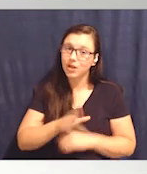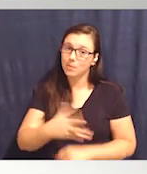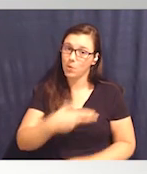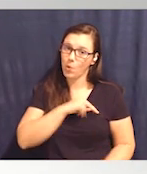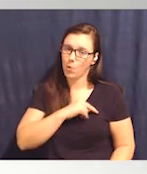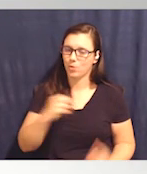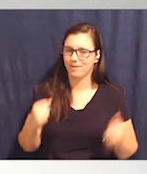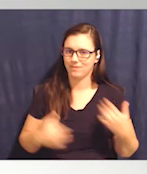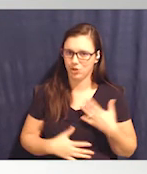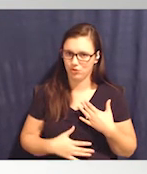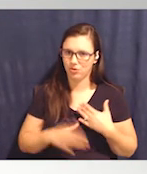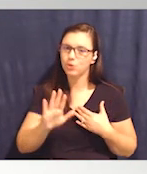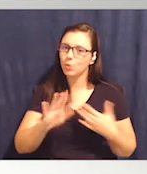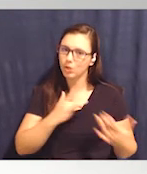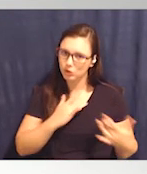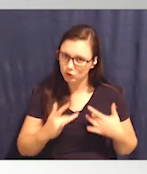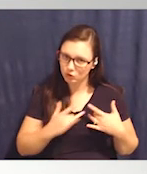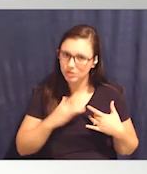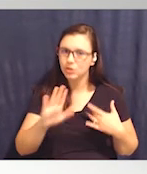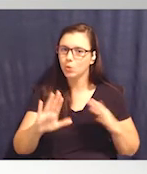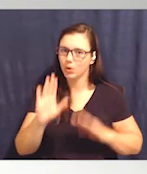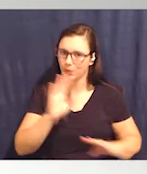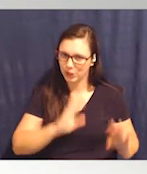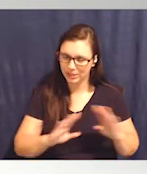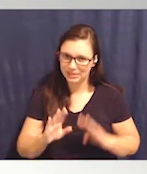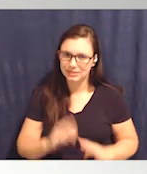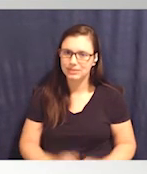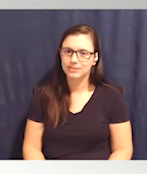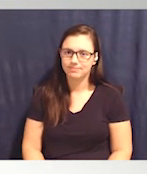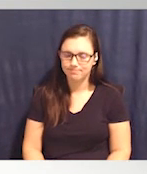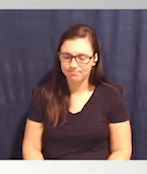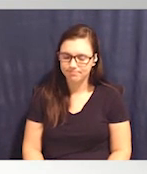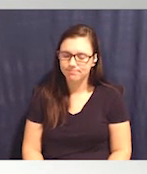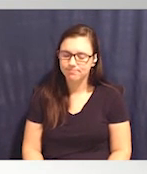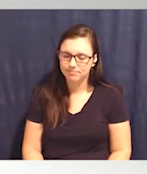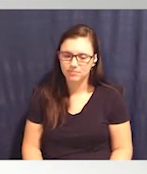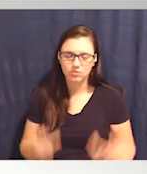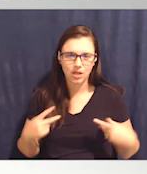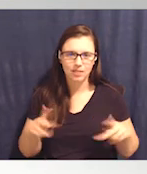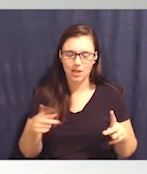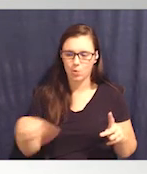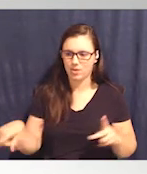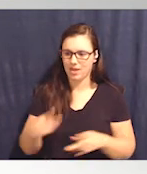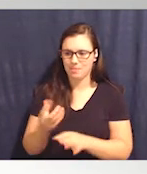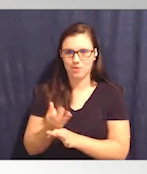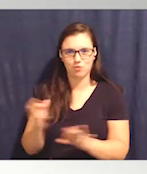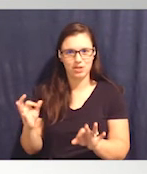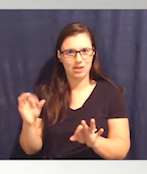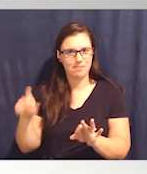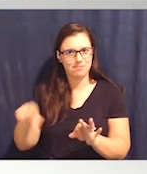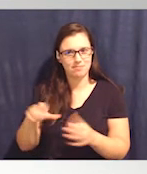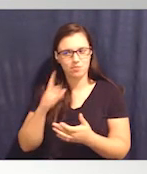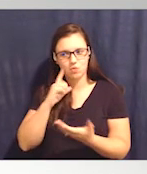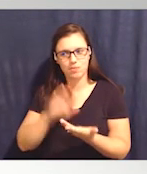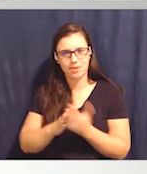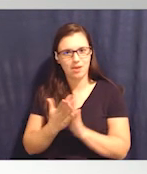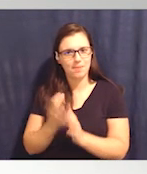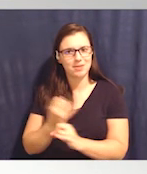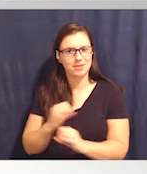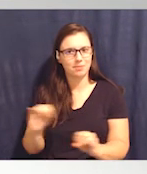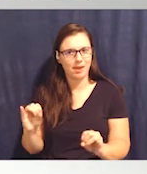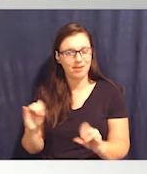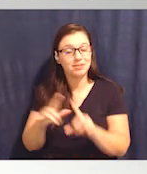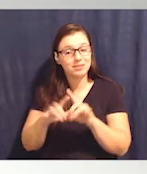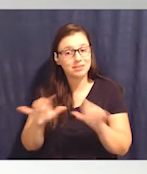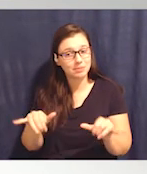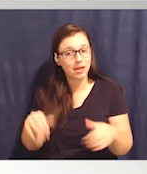your worries, and allowed them the freedom they needed to become independent while also giving them the support they